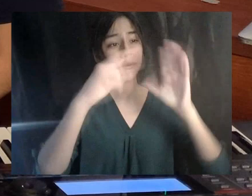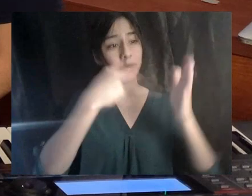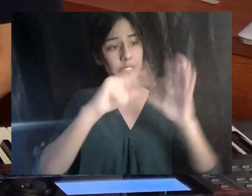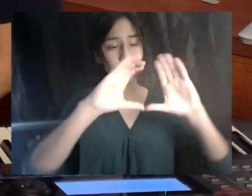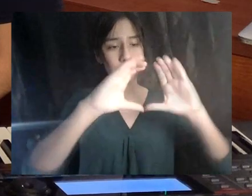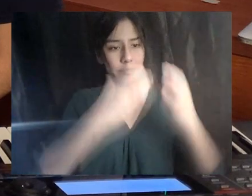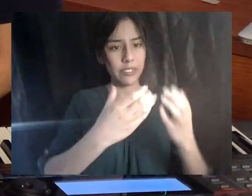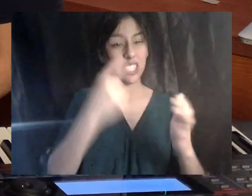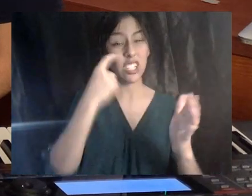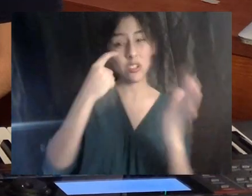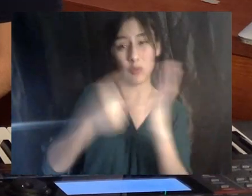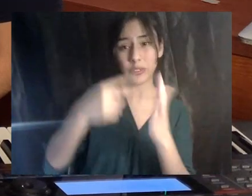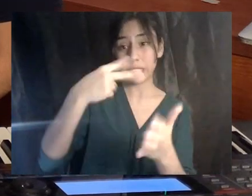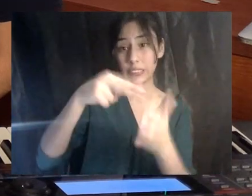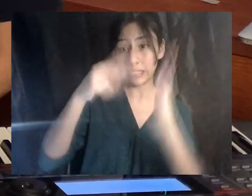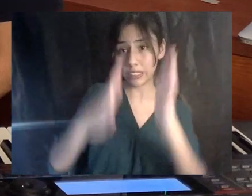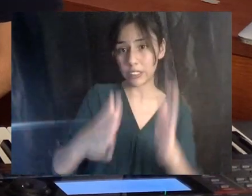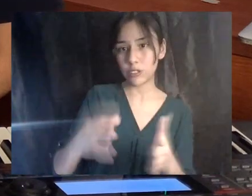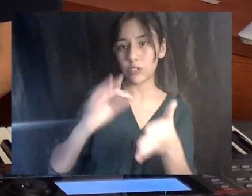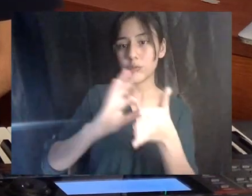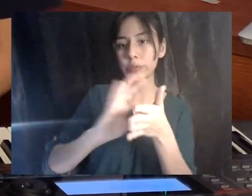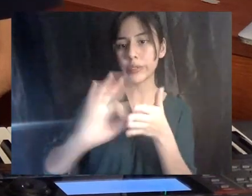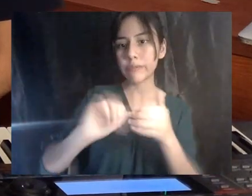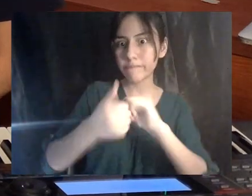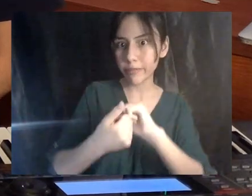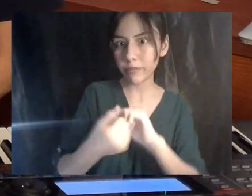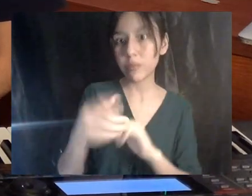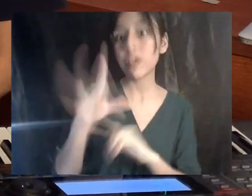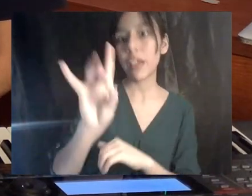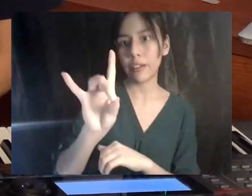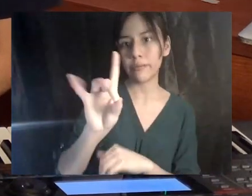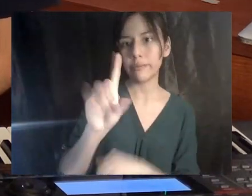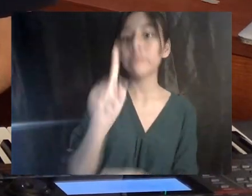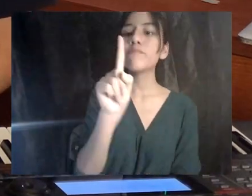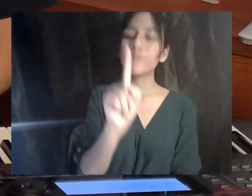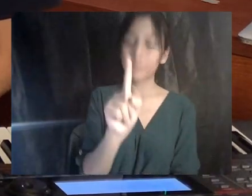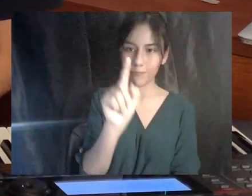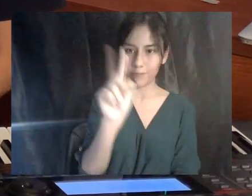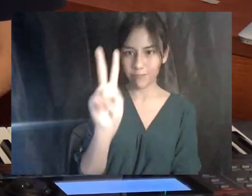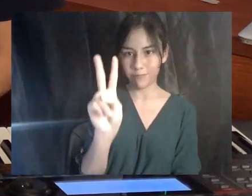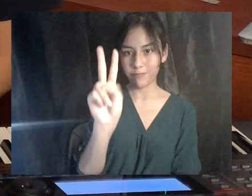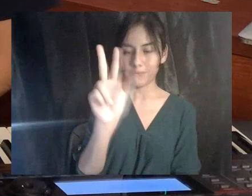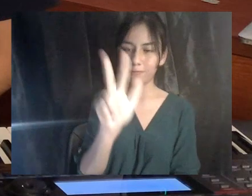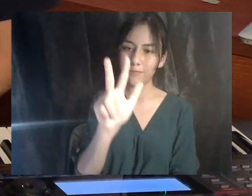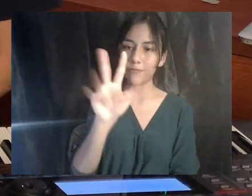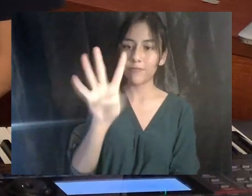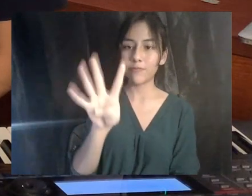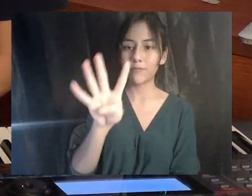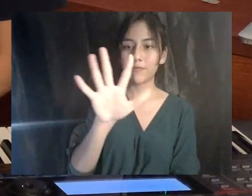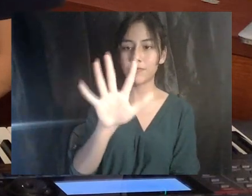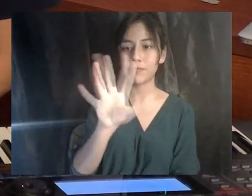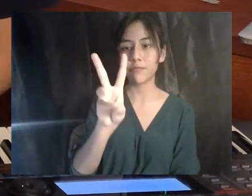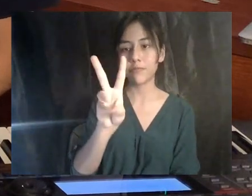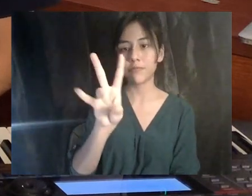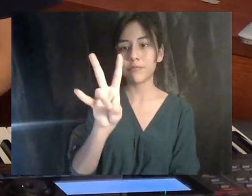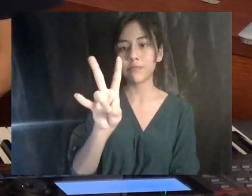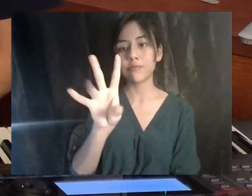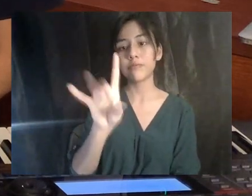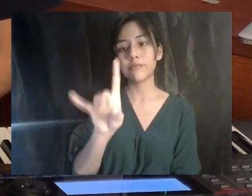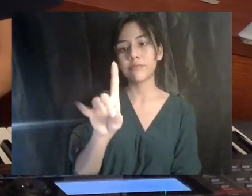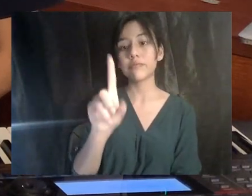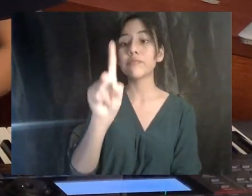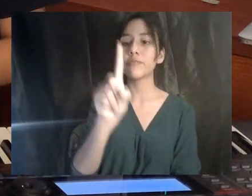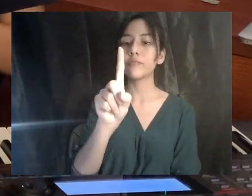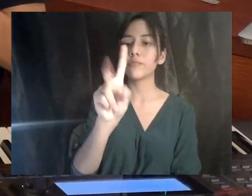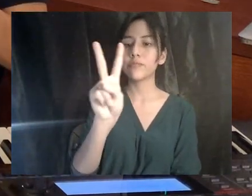that dancers count in 8s. 1, 2, 3, 4, 5, 6, 7,